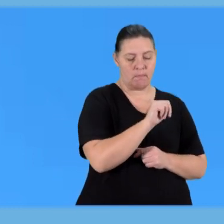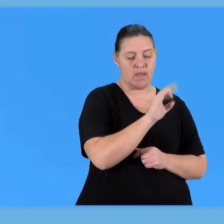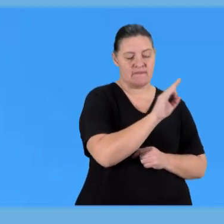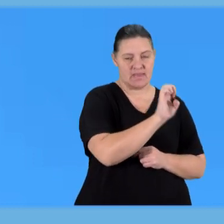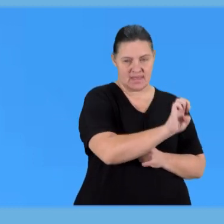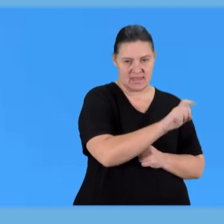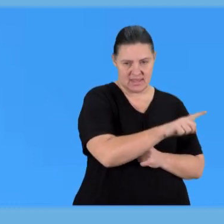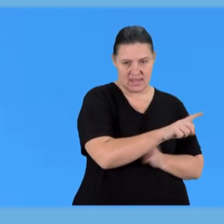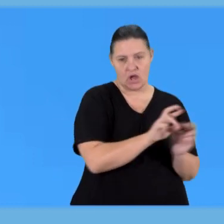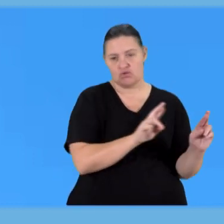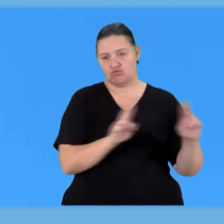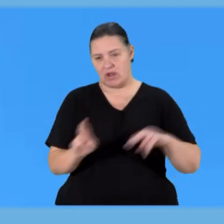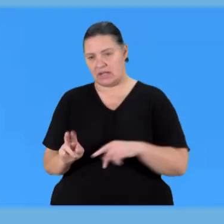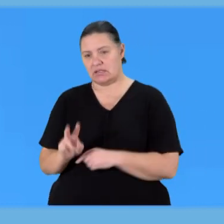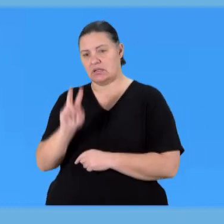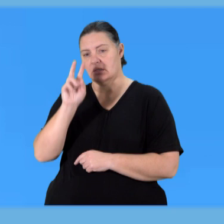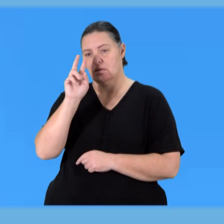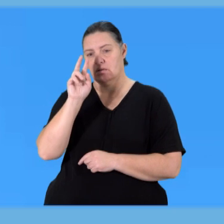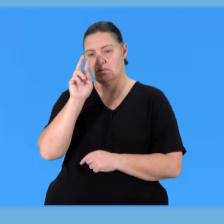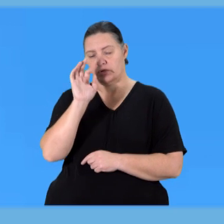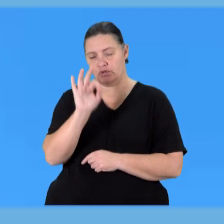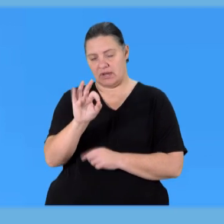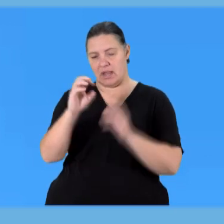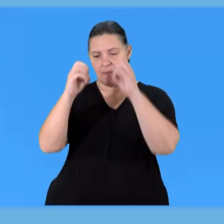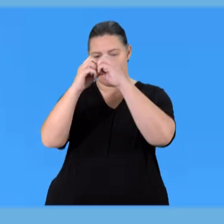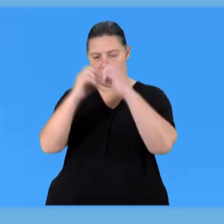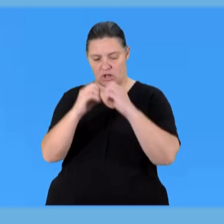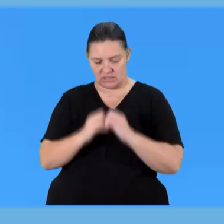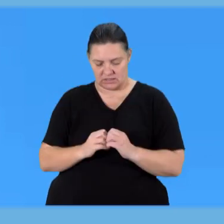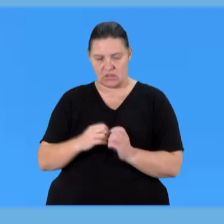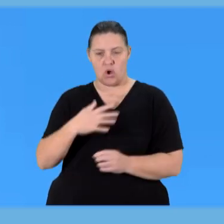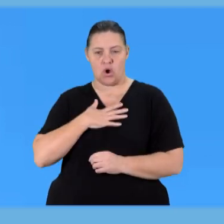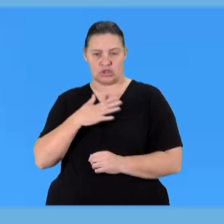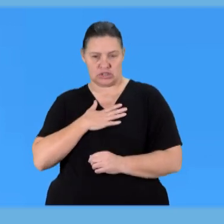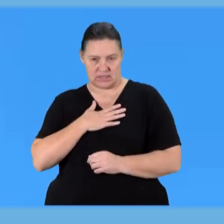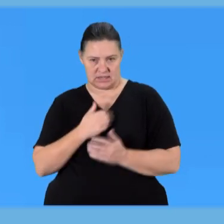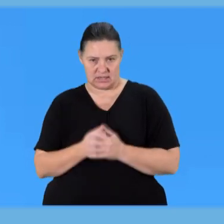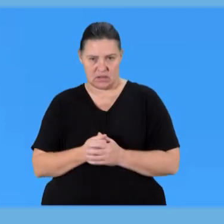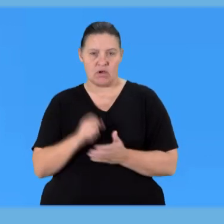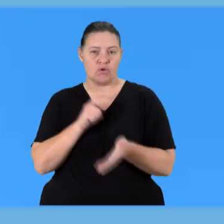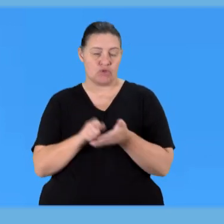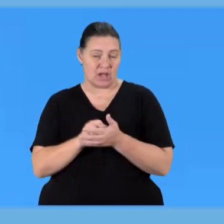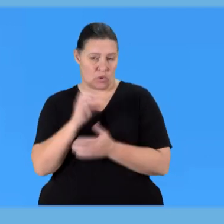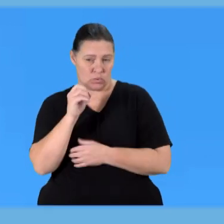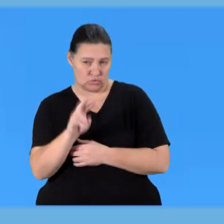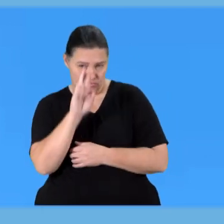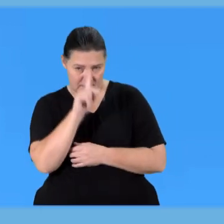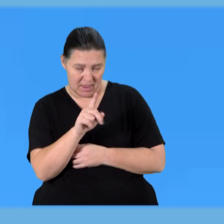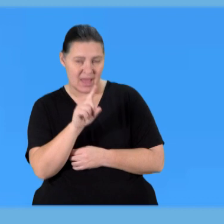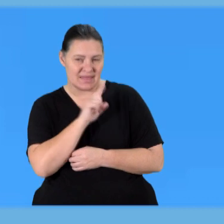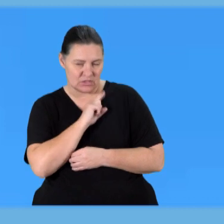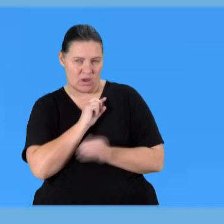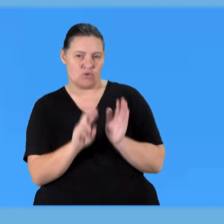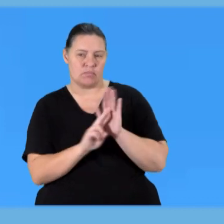iron that are going to react with 1, 2, 3 molecules of oxygen. Remember that oxygen is written as O2. So